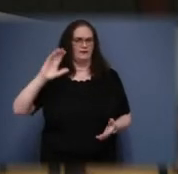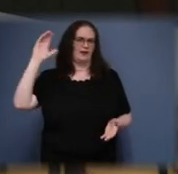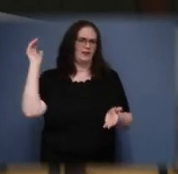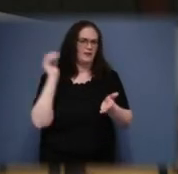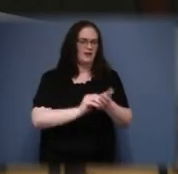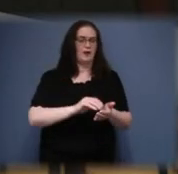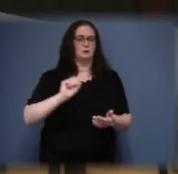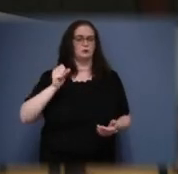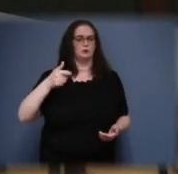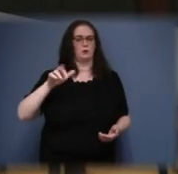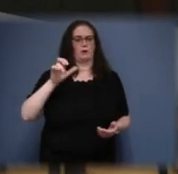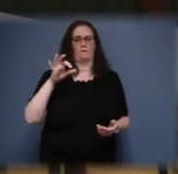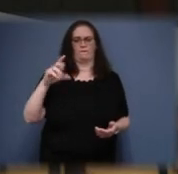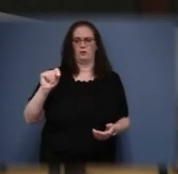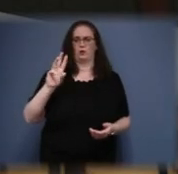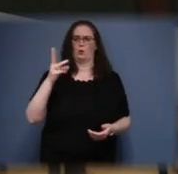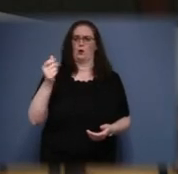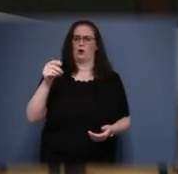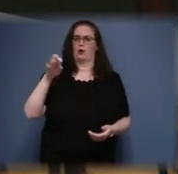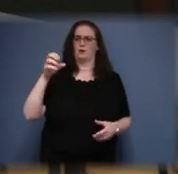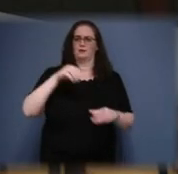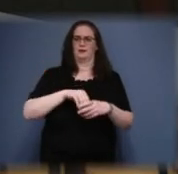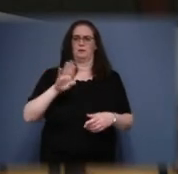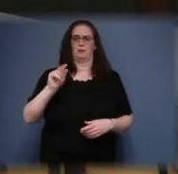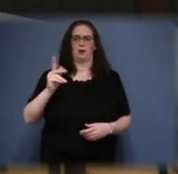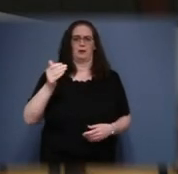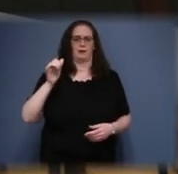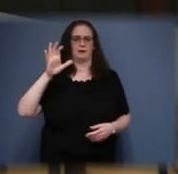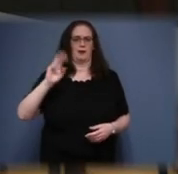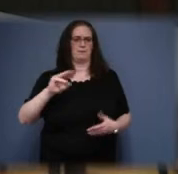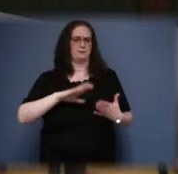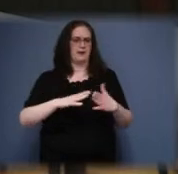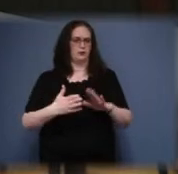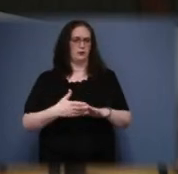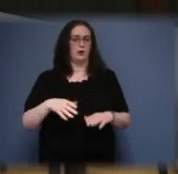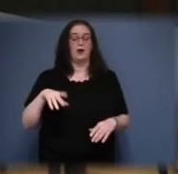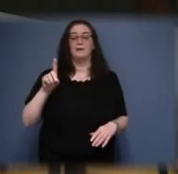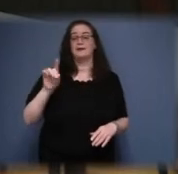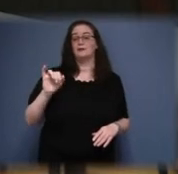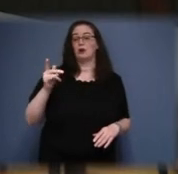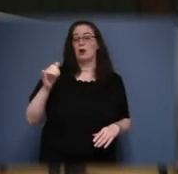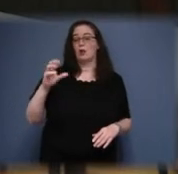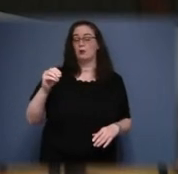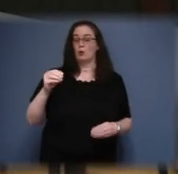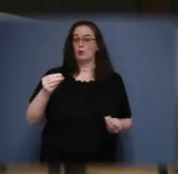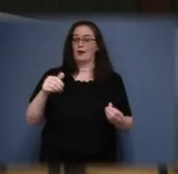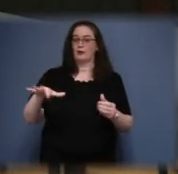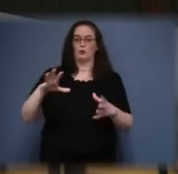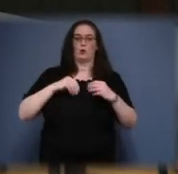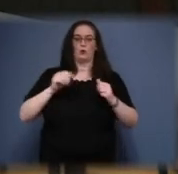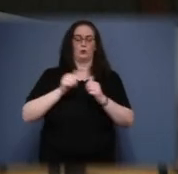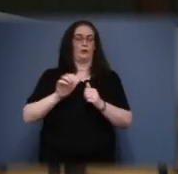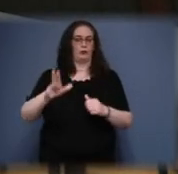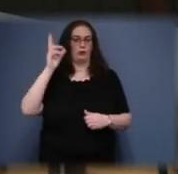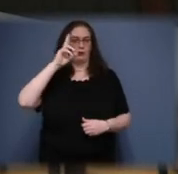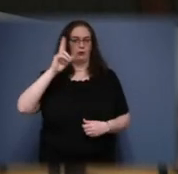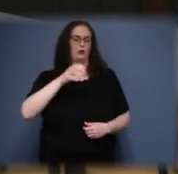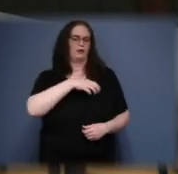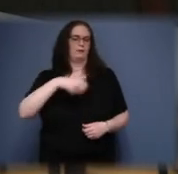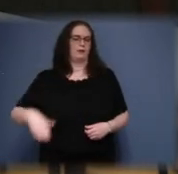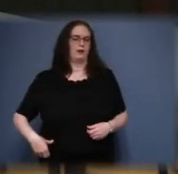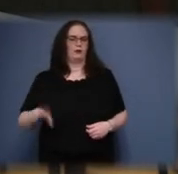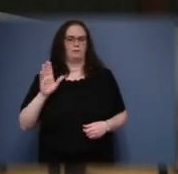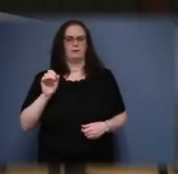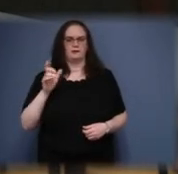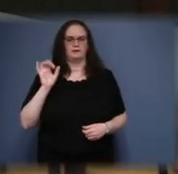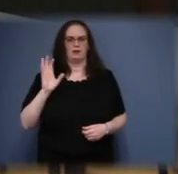150,000 square foot warehouse in Buckingham Township and the DiGeralmo tract that you own along with your uncle, the mayor of